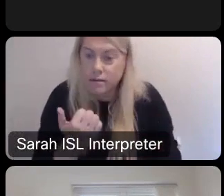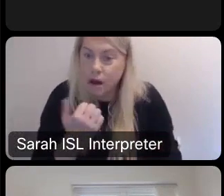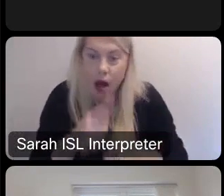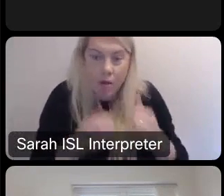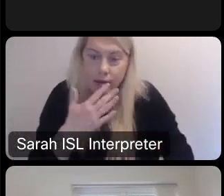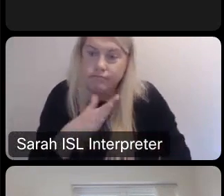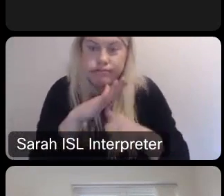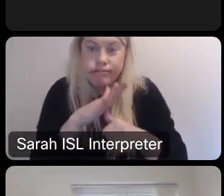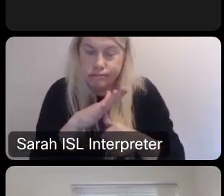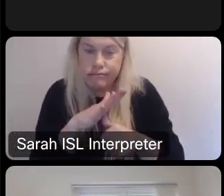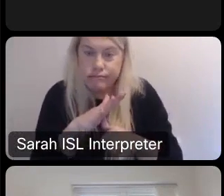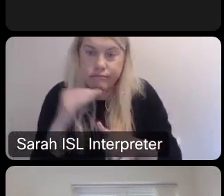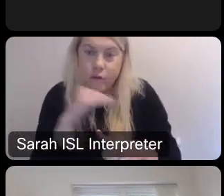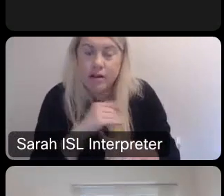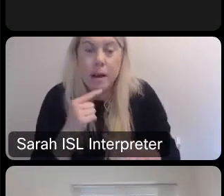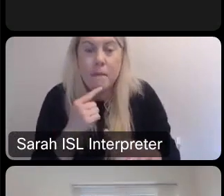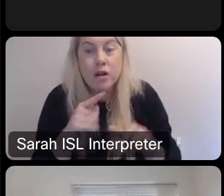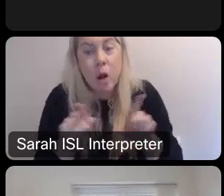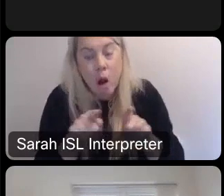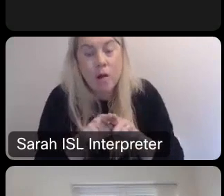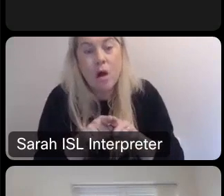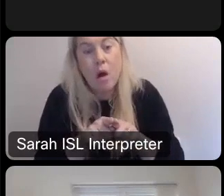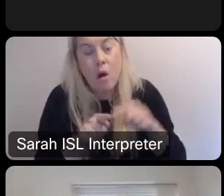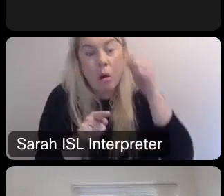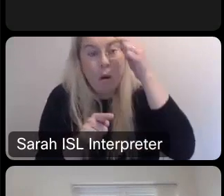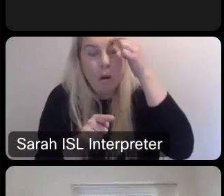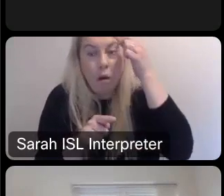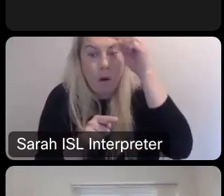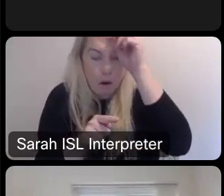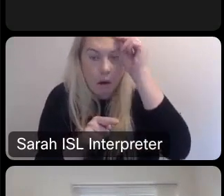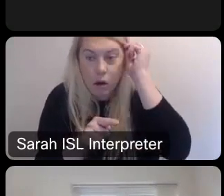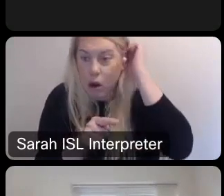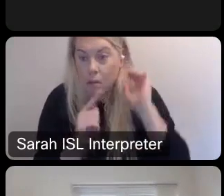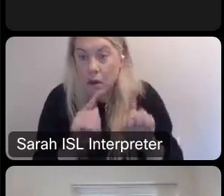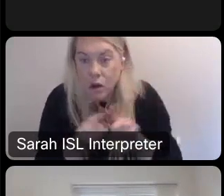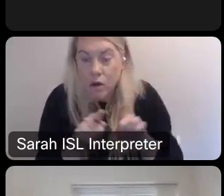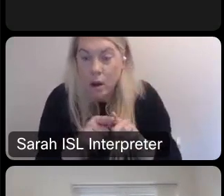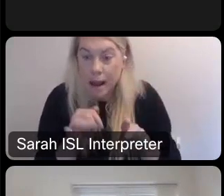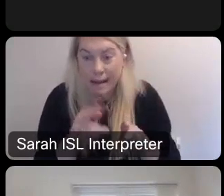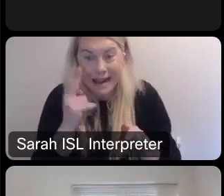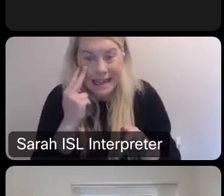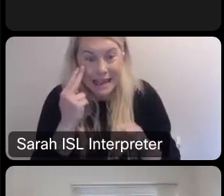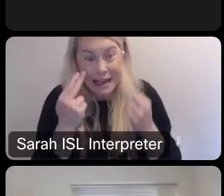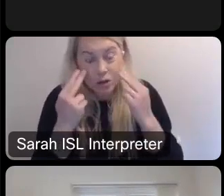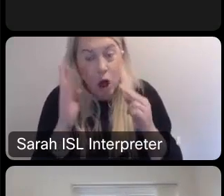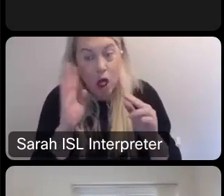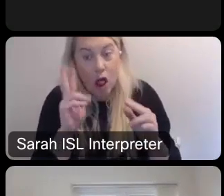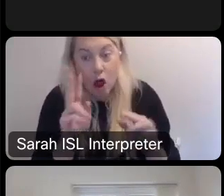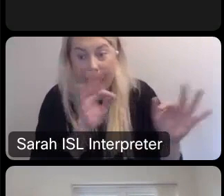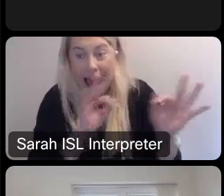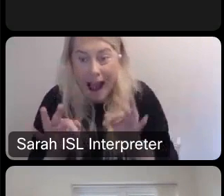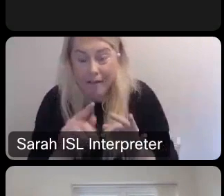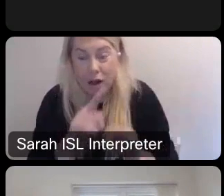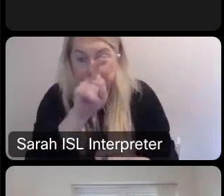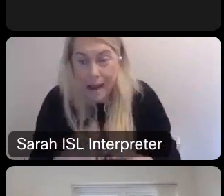priority. But alongside that, this person may be also, so they may have to look after the patient, remedy